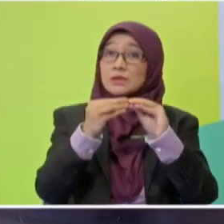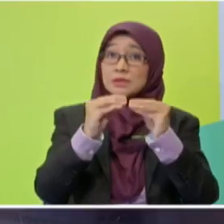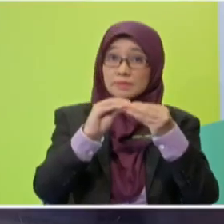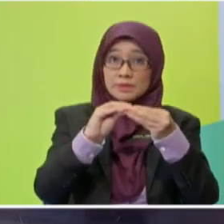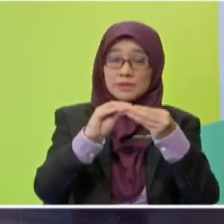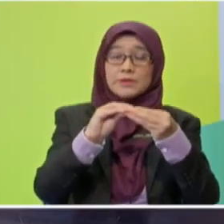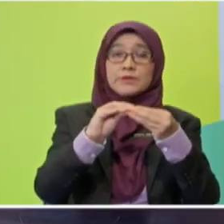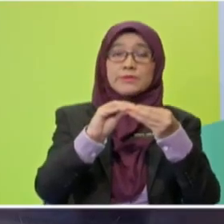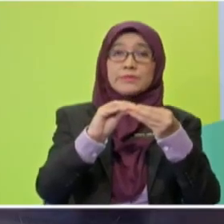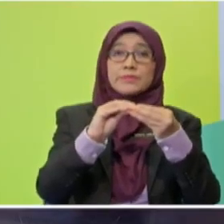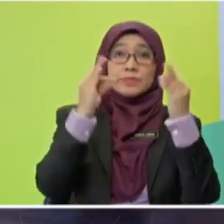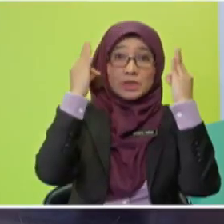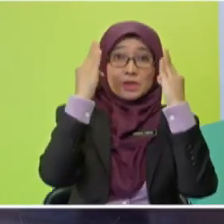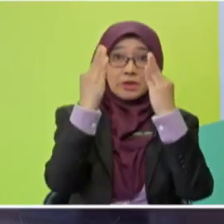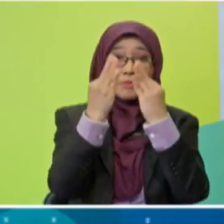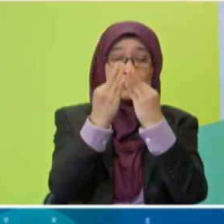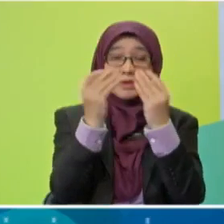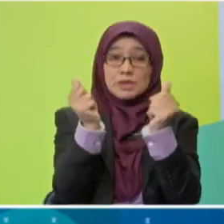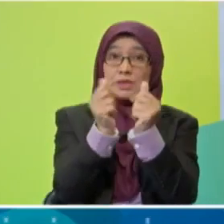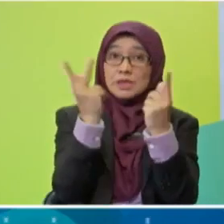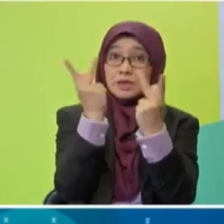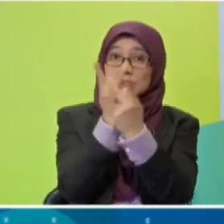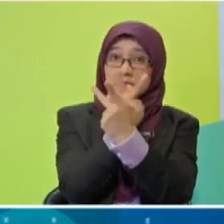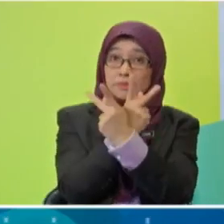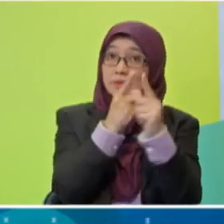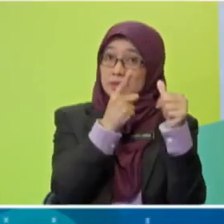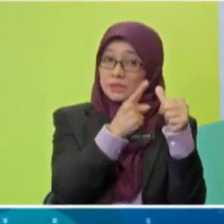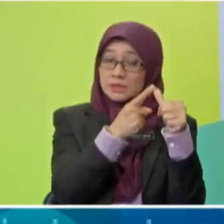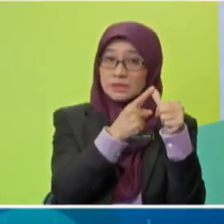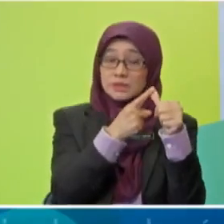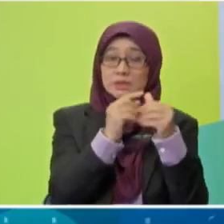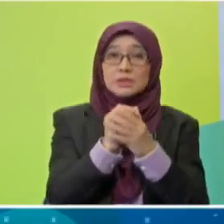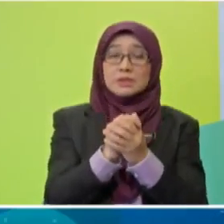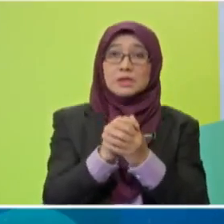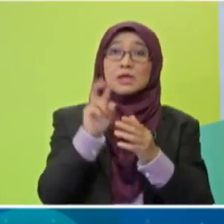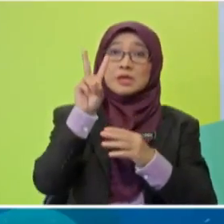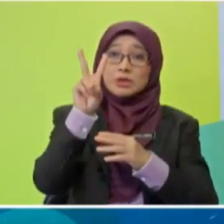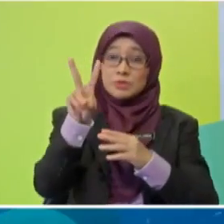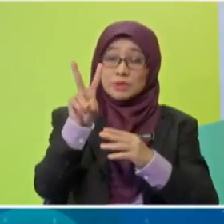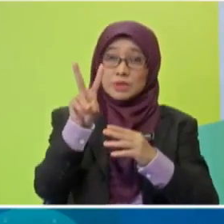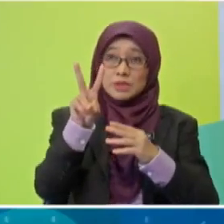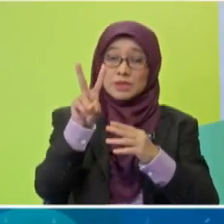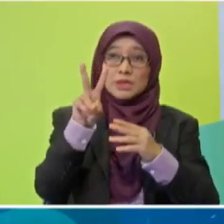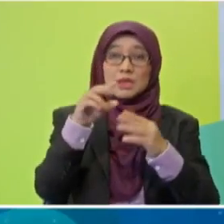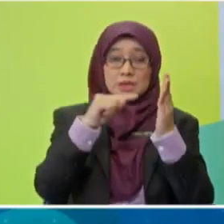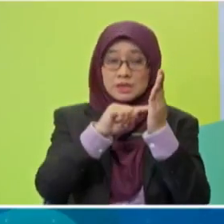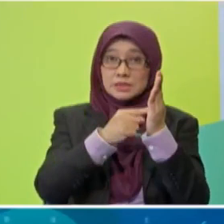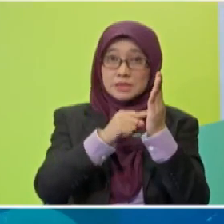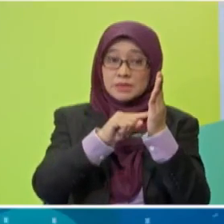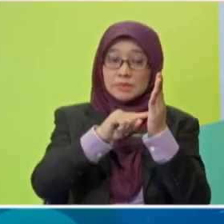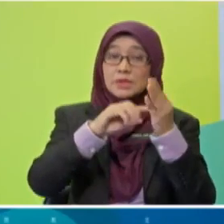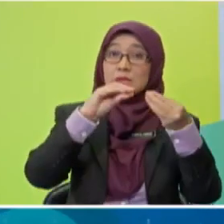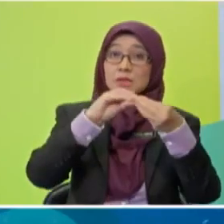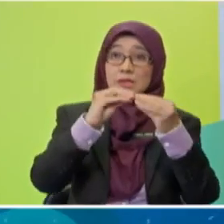then we focus on multiplication. For multiplication process involving two decimal numbers, the decimal point for the product is